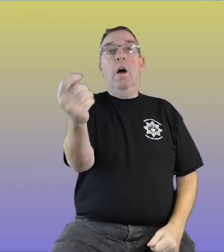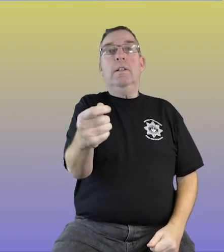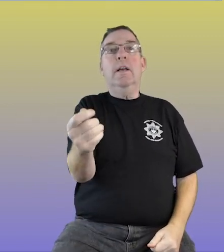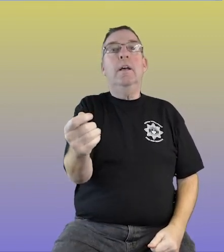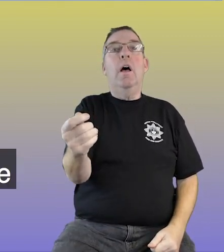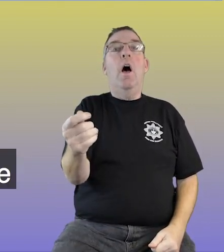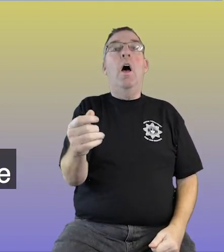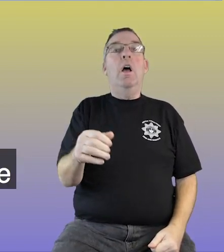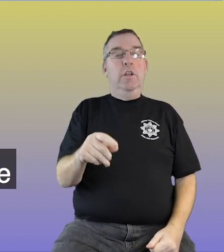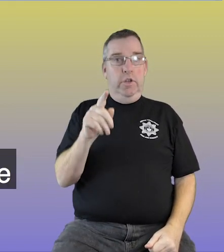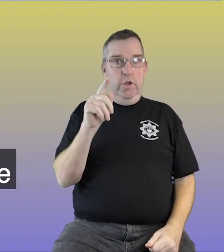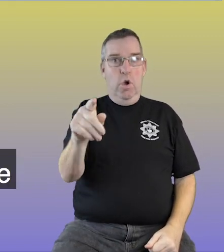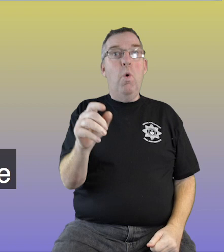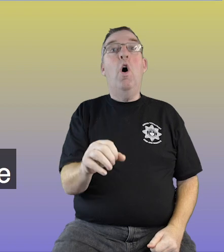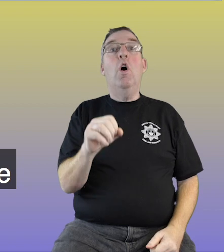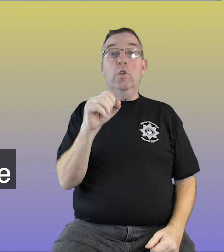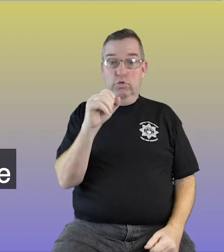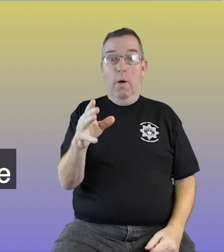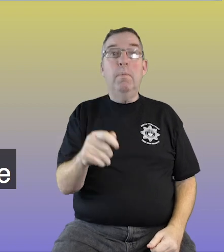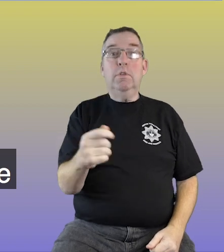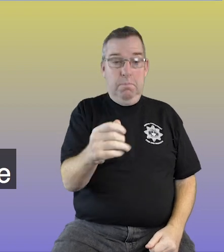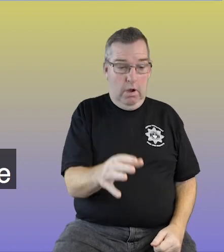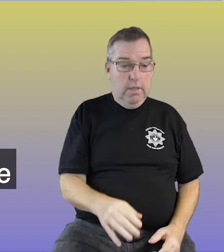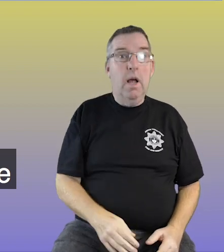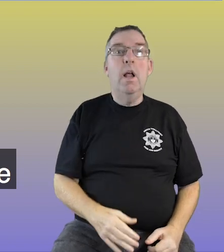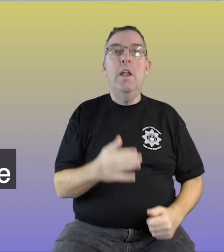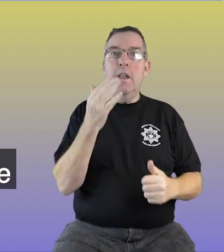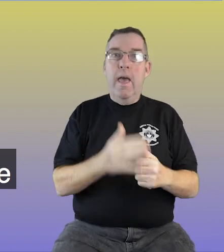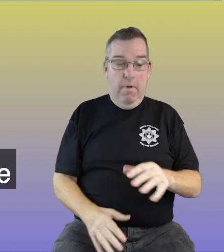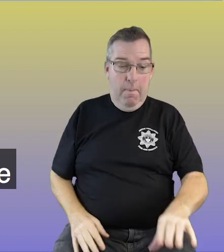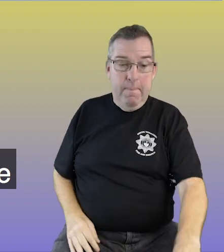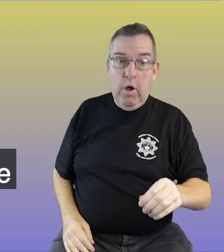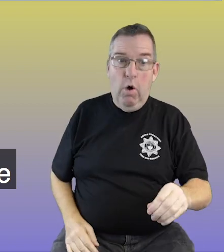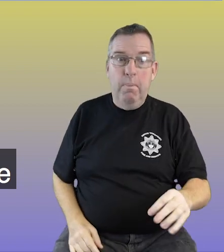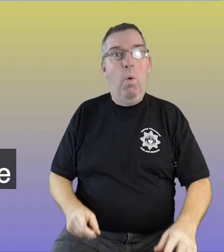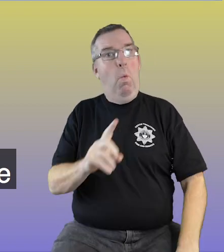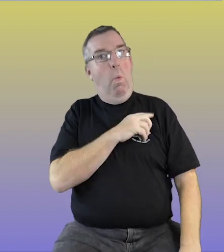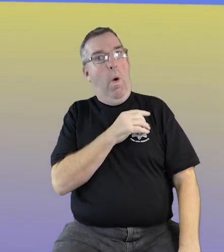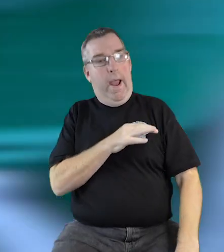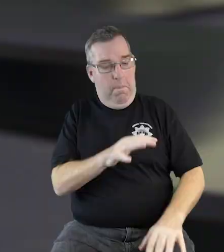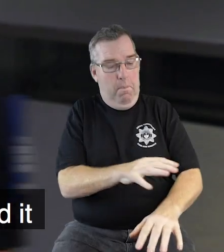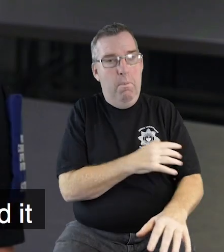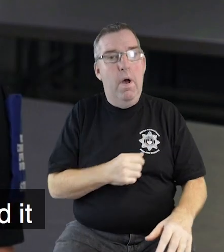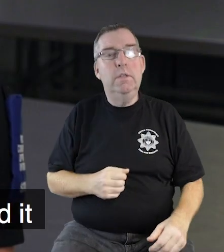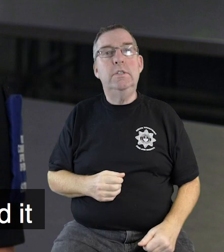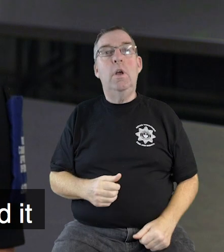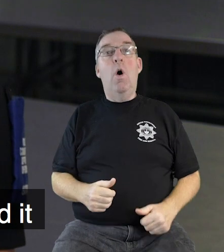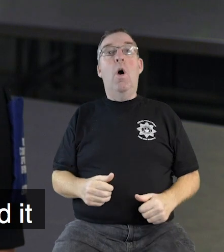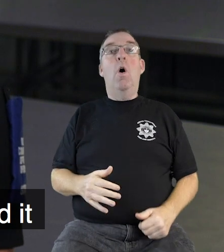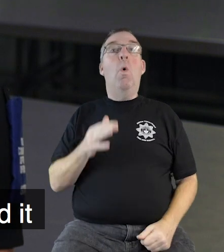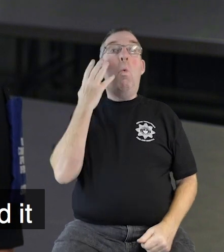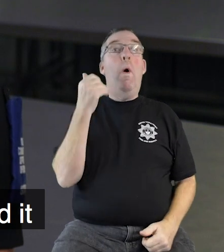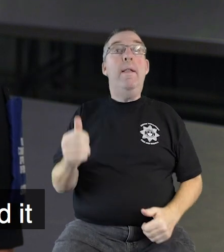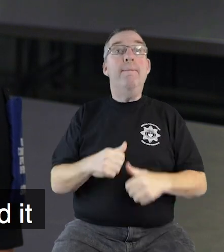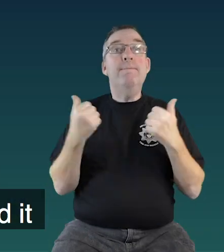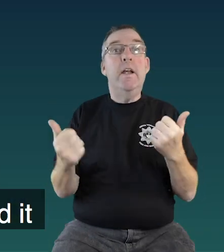it. Make sure once it's gone out, you put the sparkler in a bucket of water. So, a little bit on